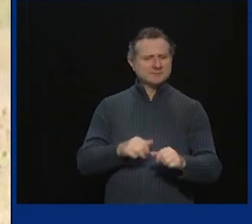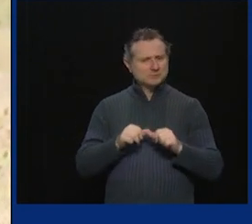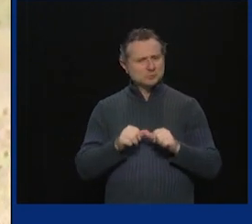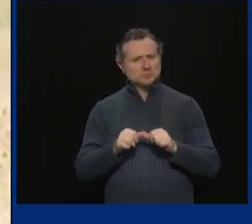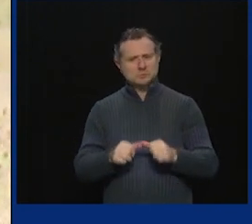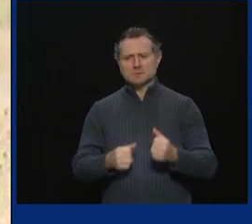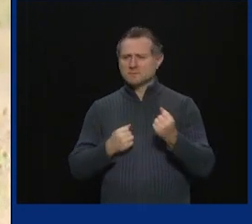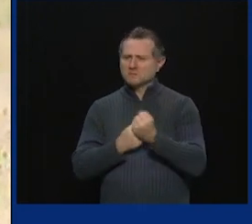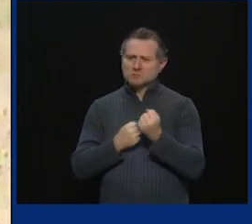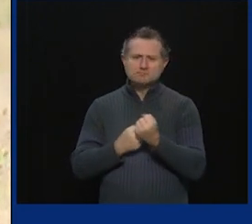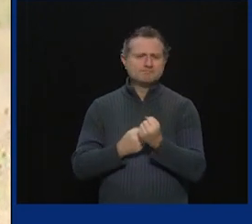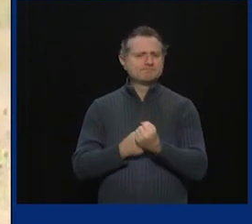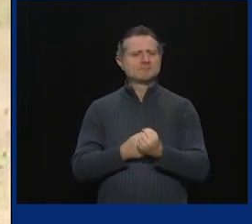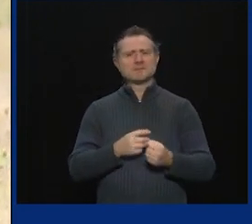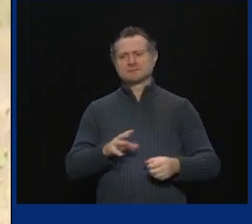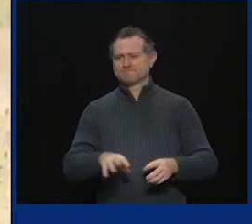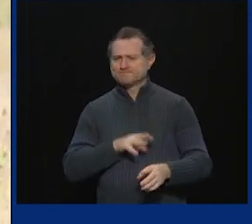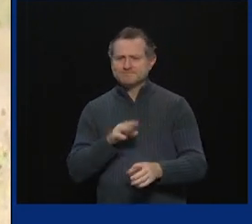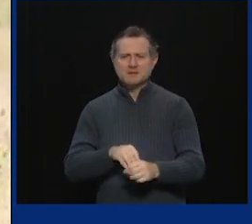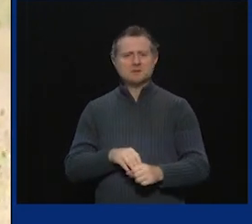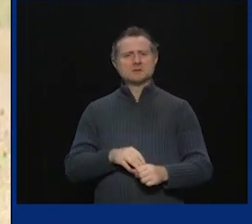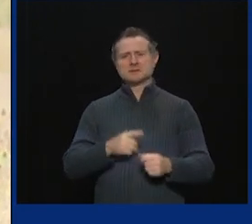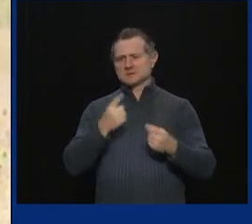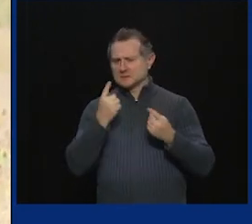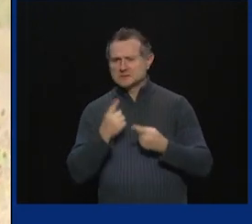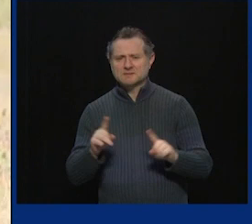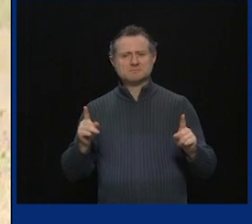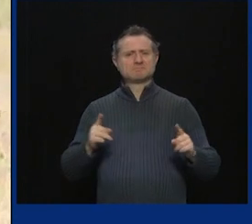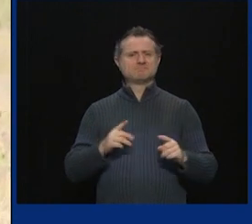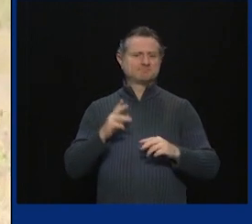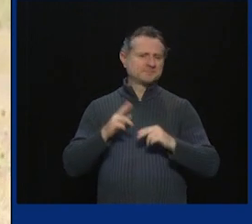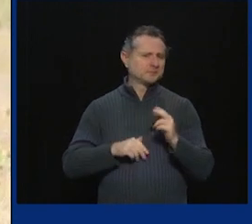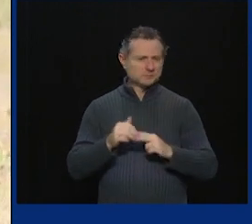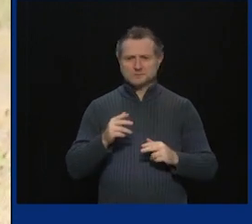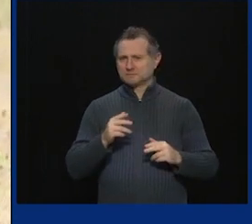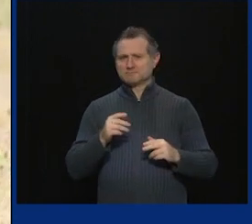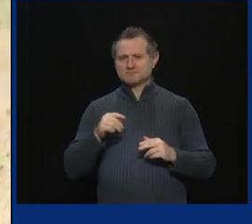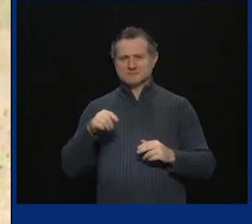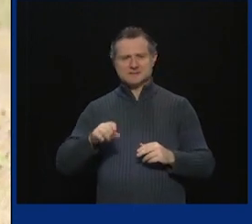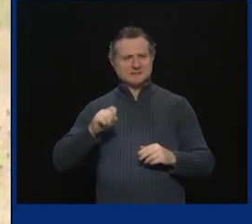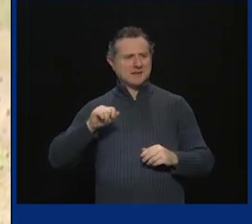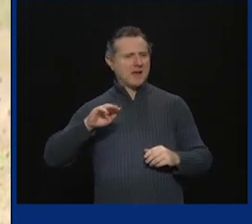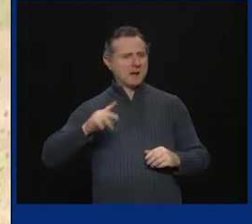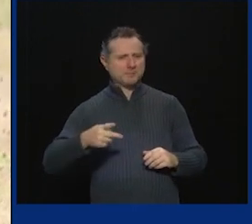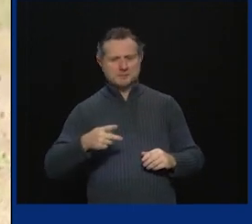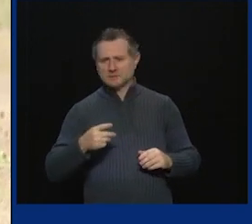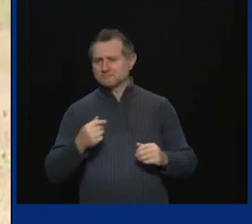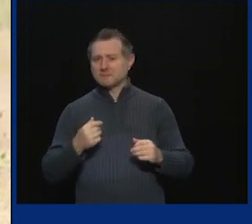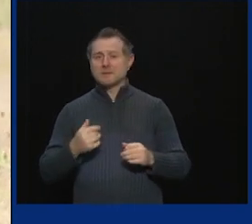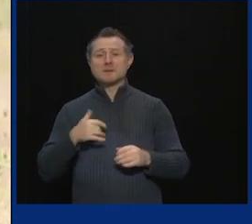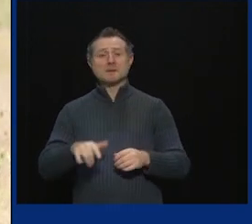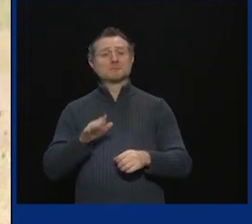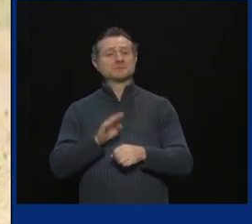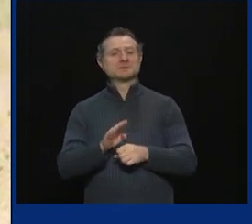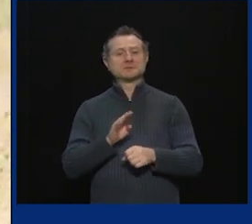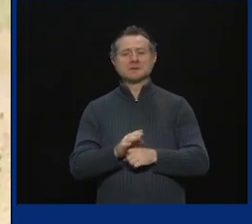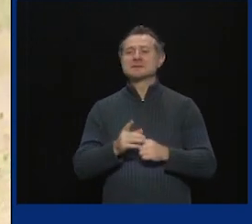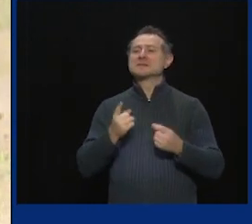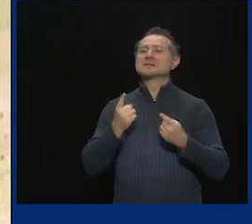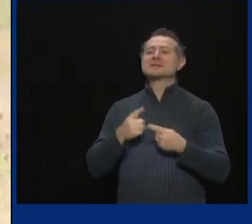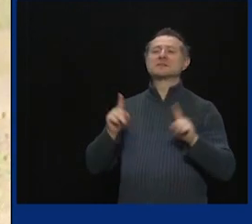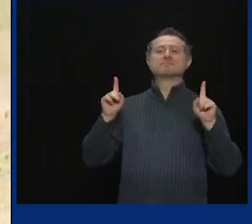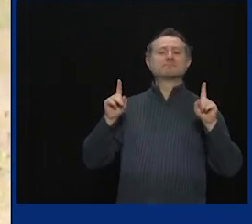ongoing success and the build-out of STAMP. Ladies and gentlemen, in business, success breeds